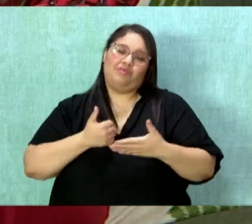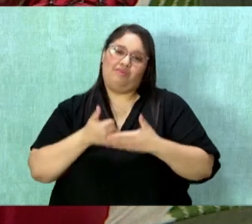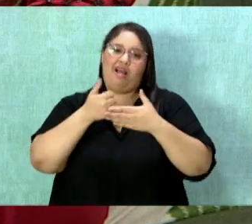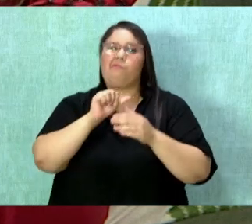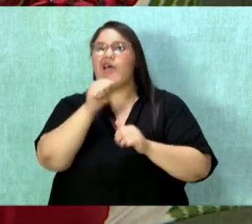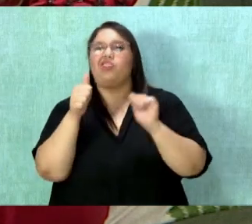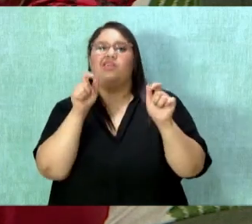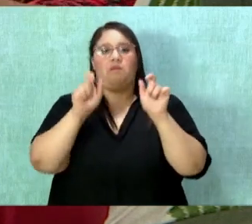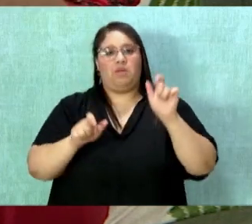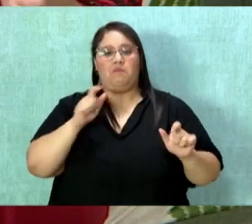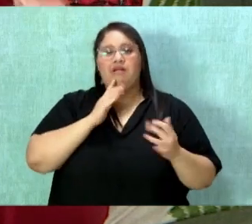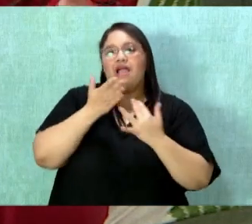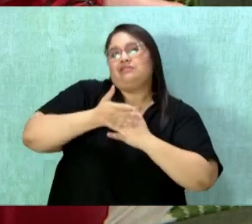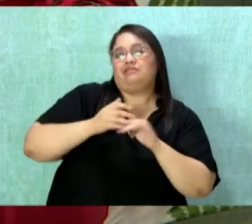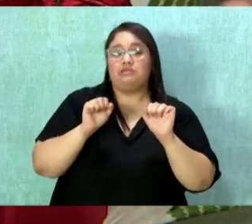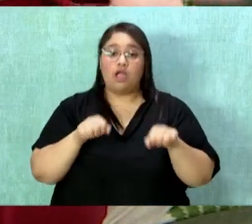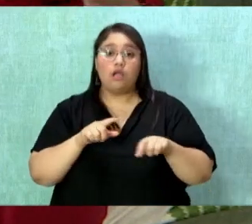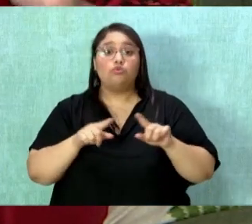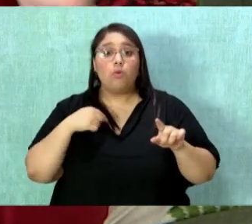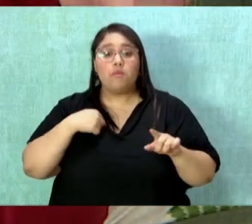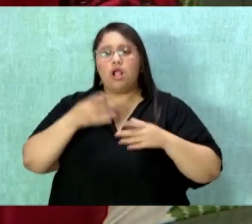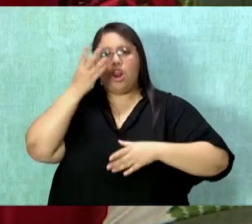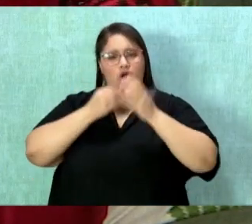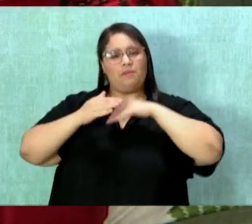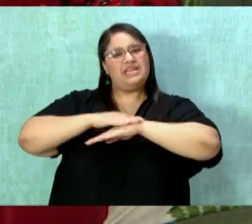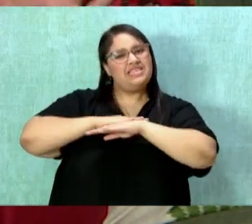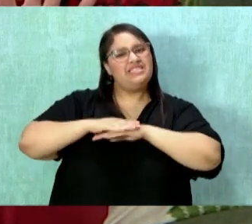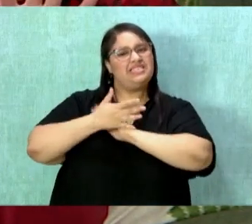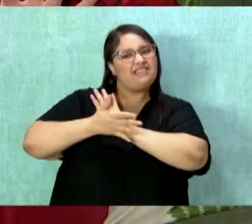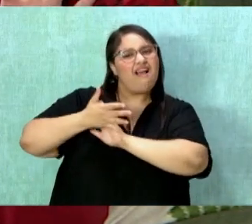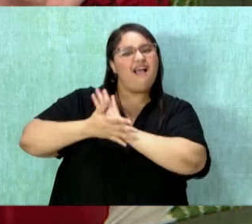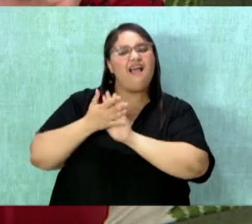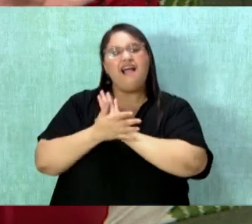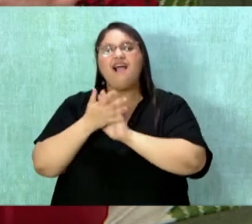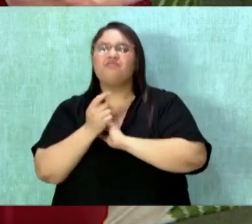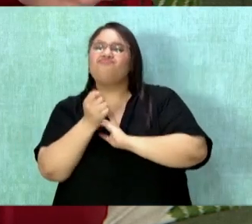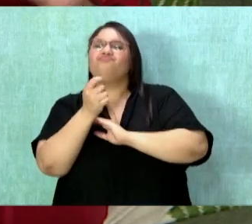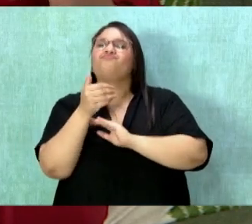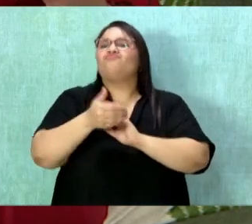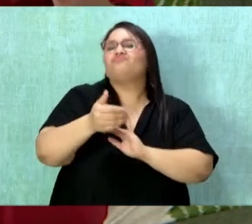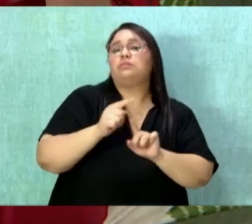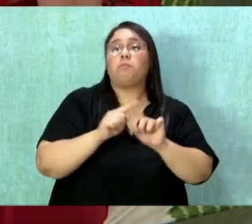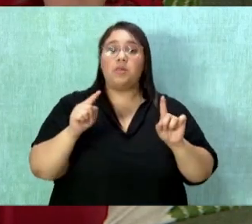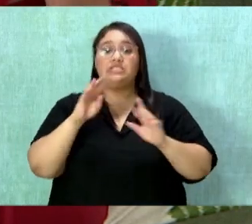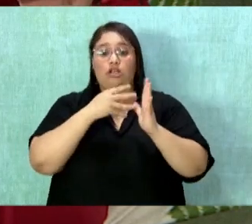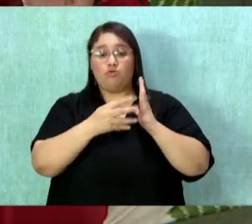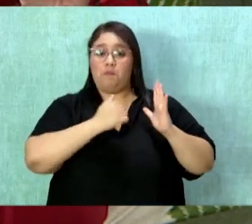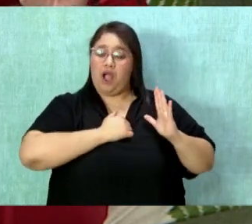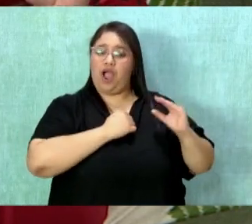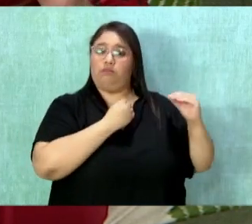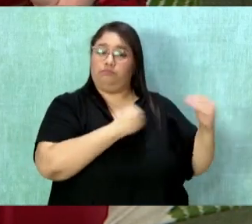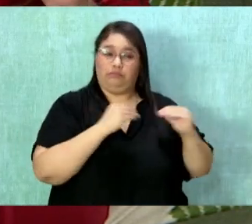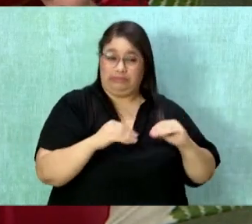other people have access to. So I've started learning some basic signs here and there. But with my schedule being